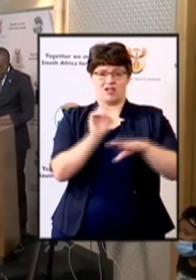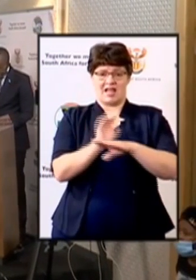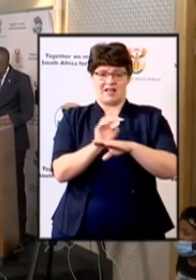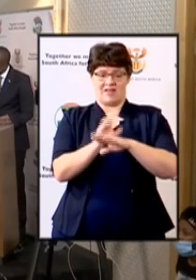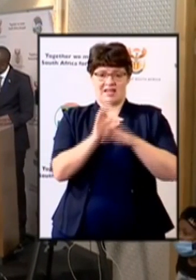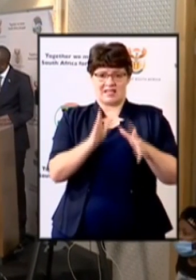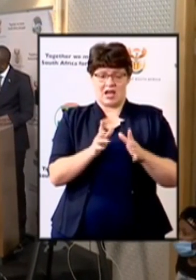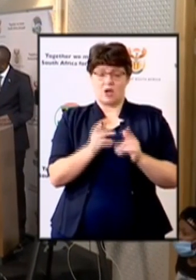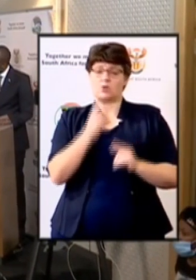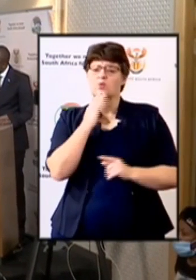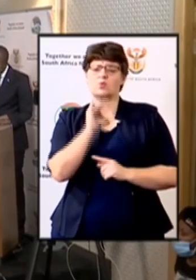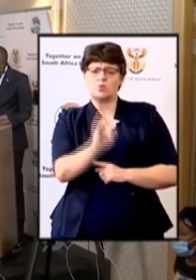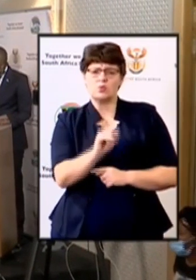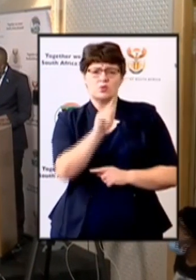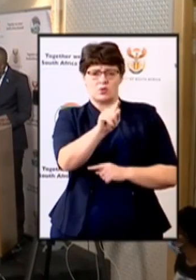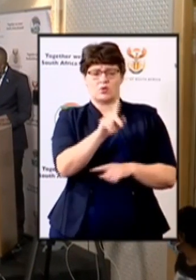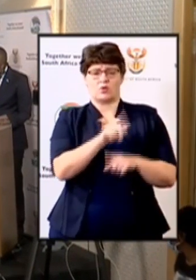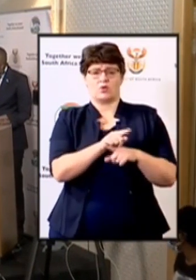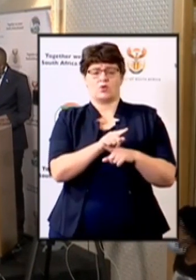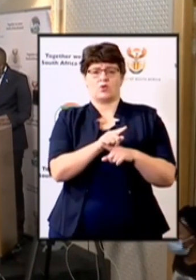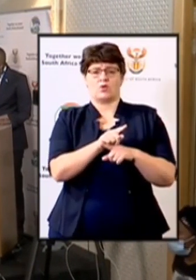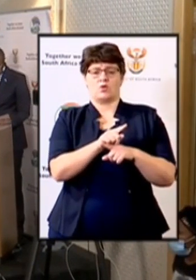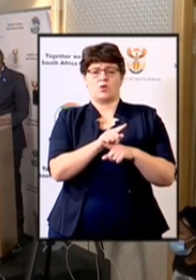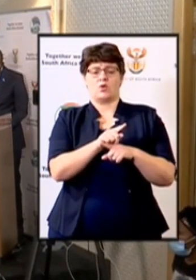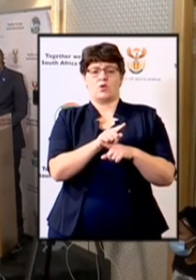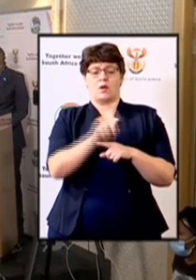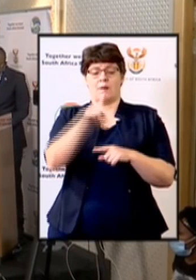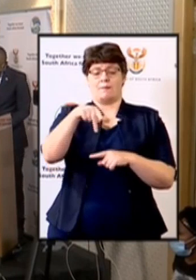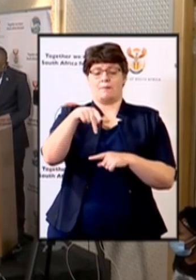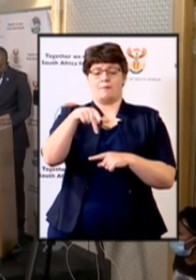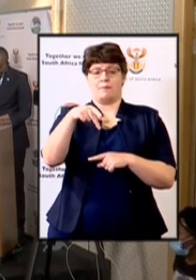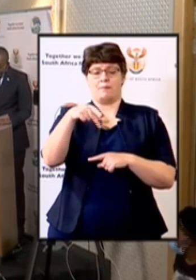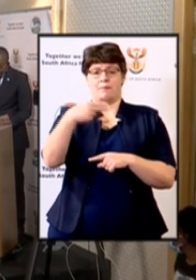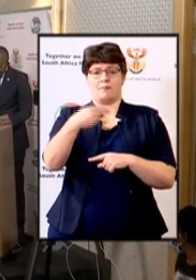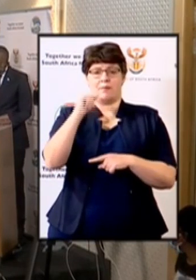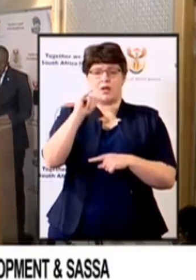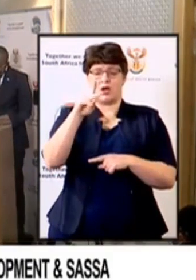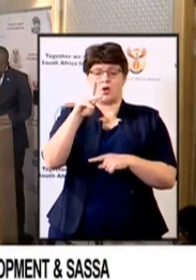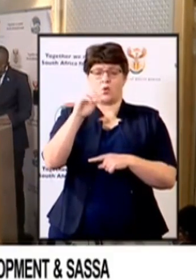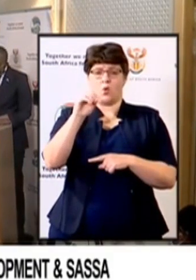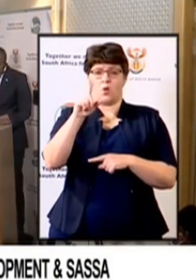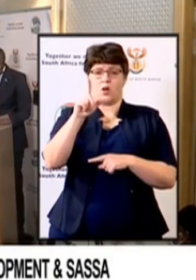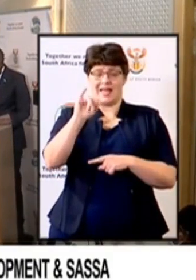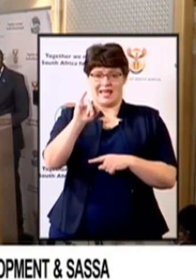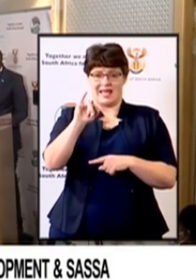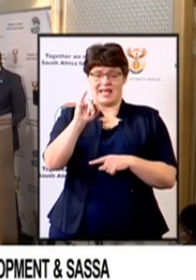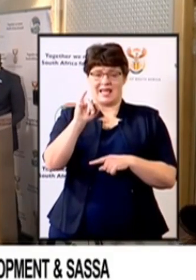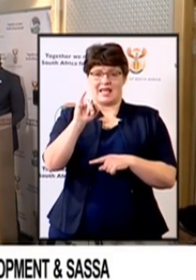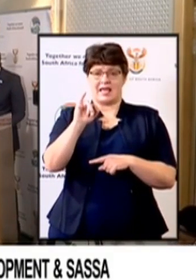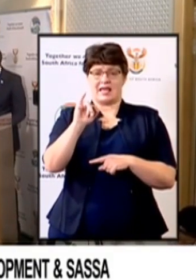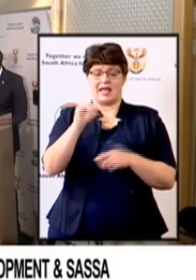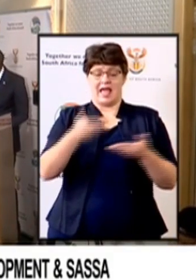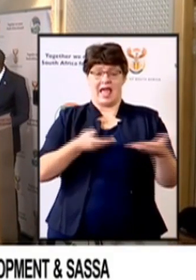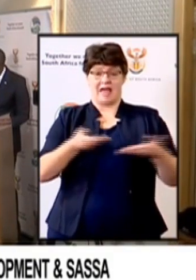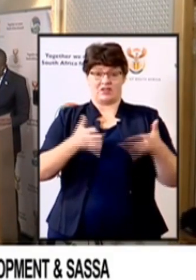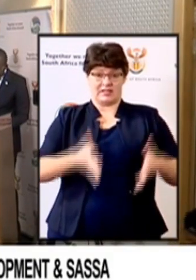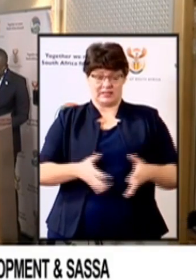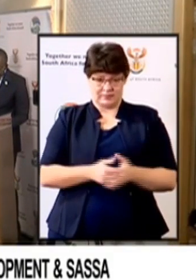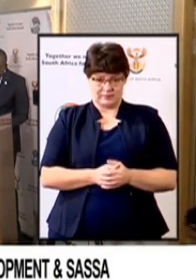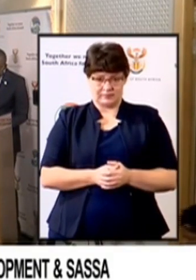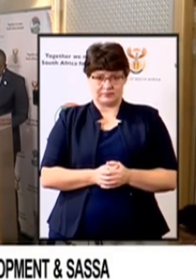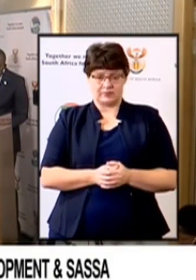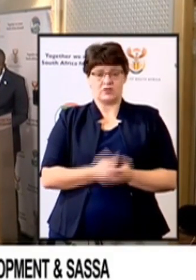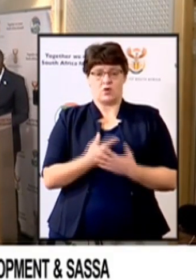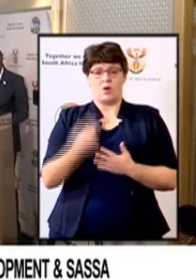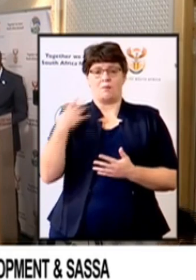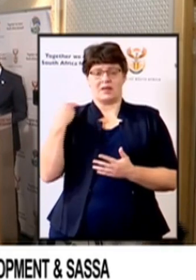to the Minister, Advocate Vusi Pikoli. I would therefore like to take this opportunity and call upon the